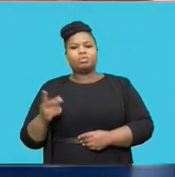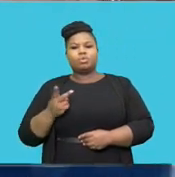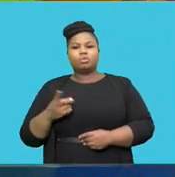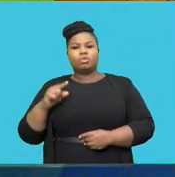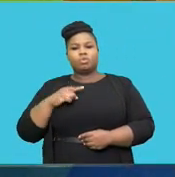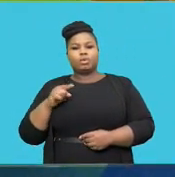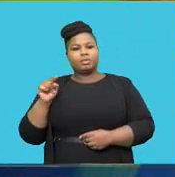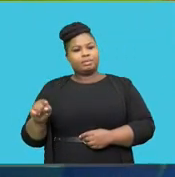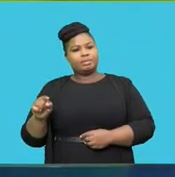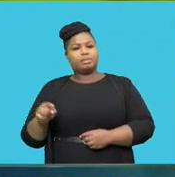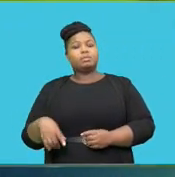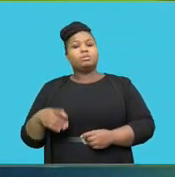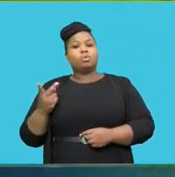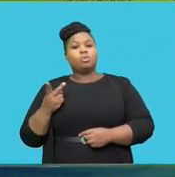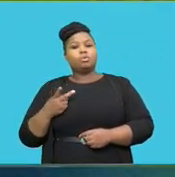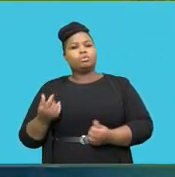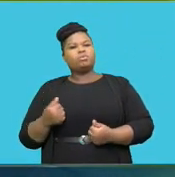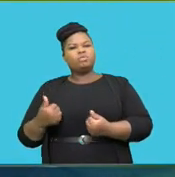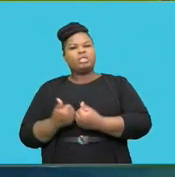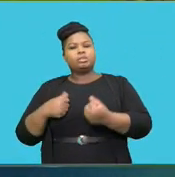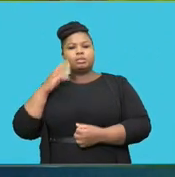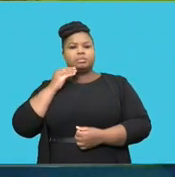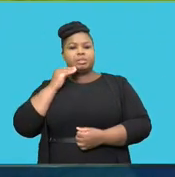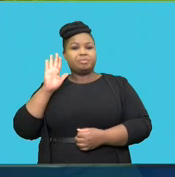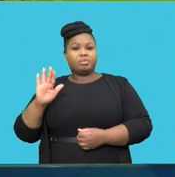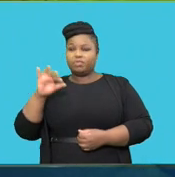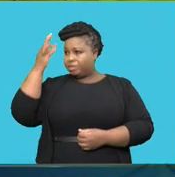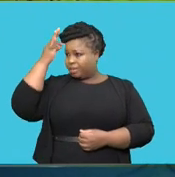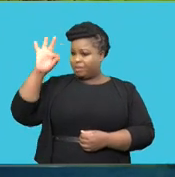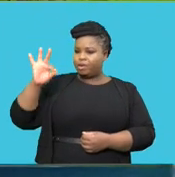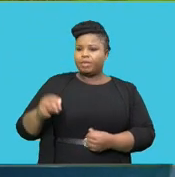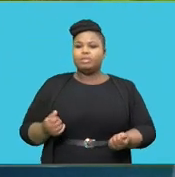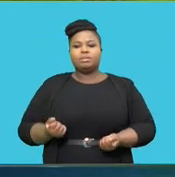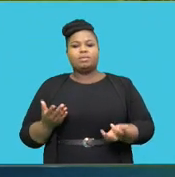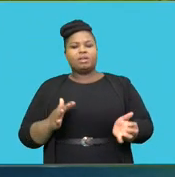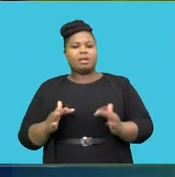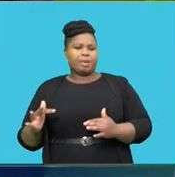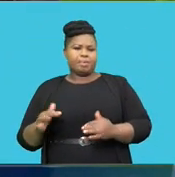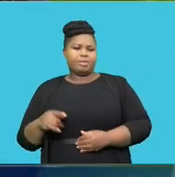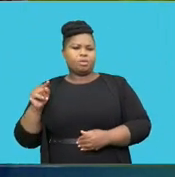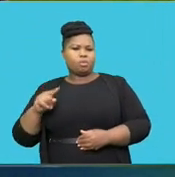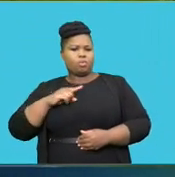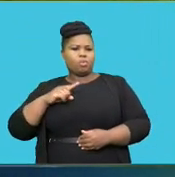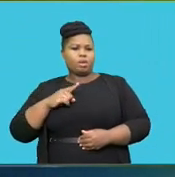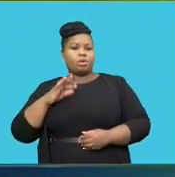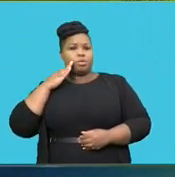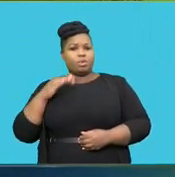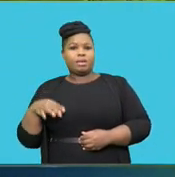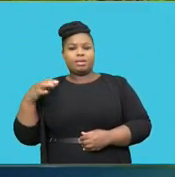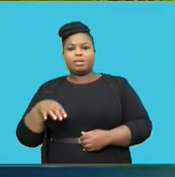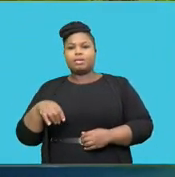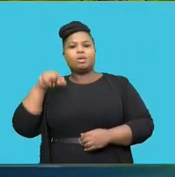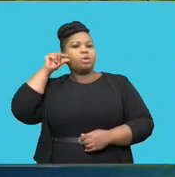a tshehetso ditsing tsena ho tswa ka tlasa puso a nyehlisitswe nakong eo letona la naha la ditjhelete leng